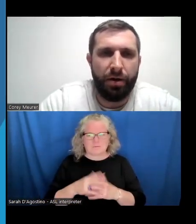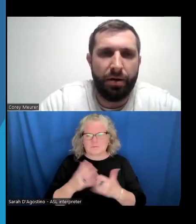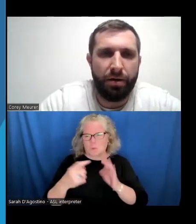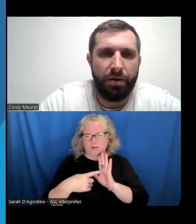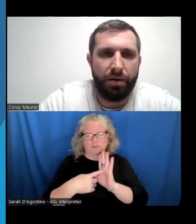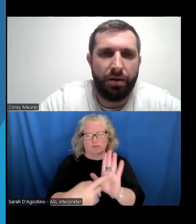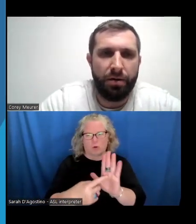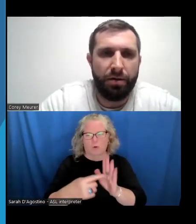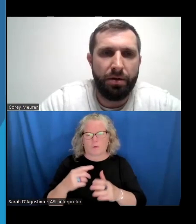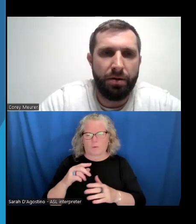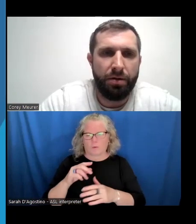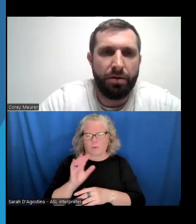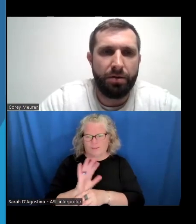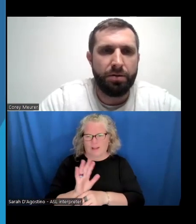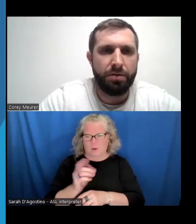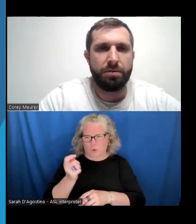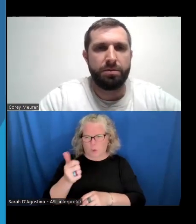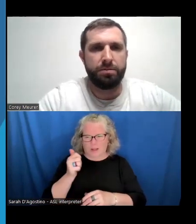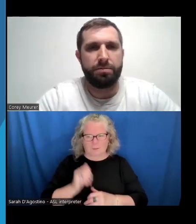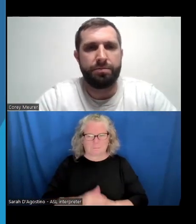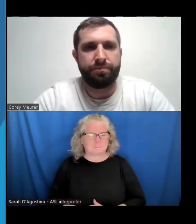quick.